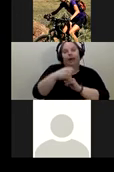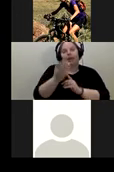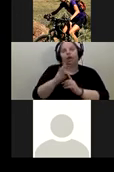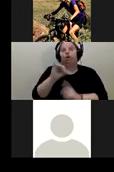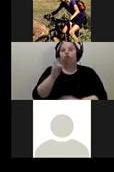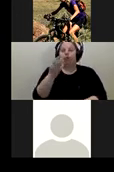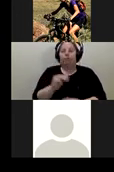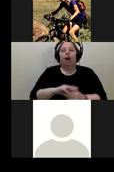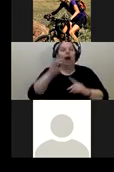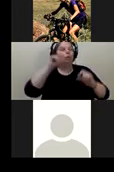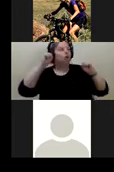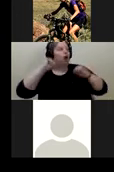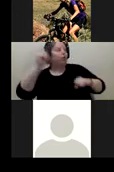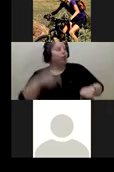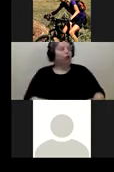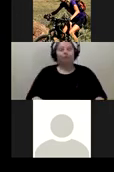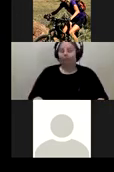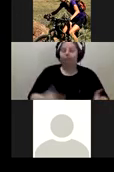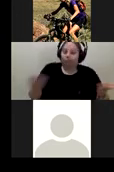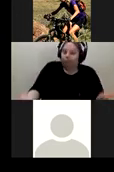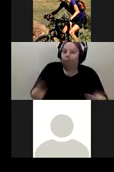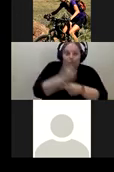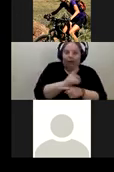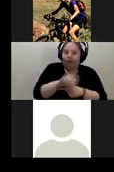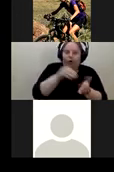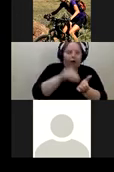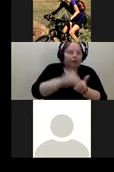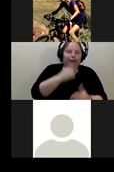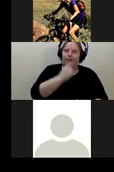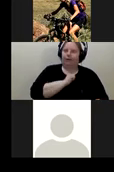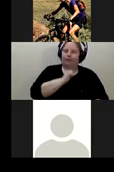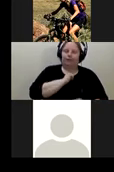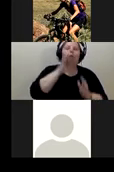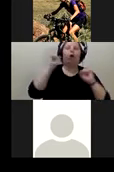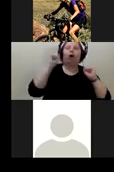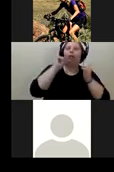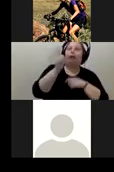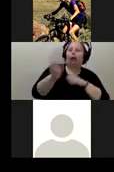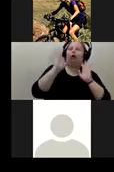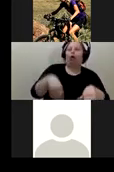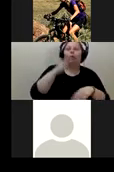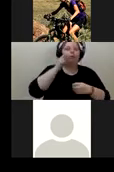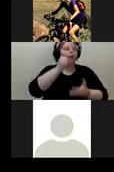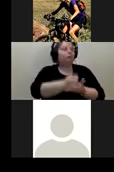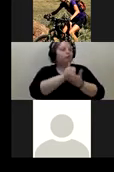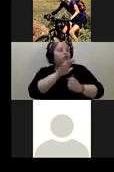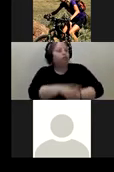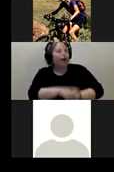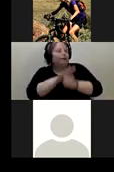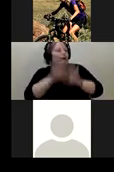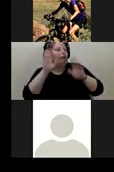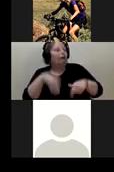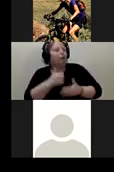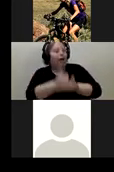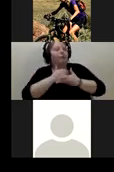Absolutely. That's something I frequently say. I'm stressed out. This will help. Life is short. Why not